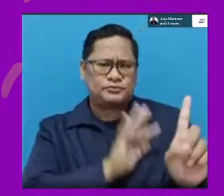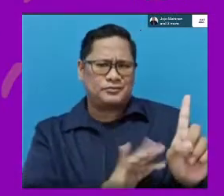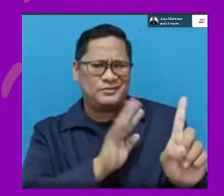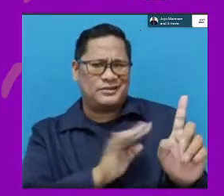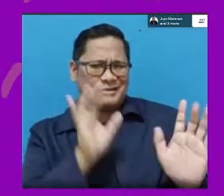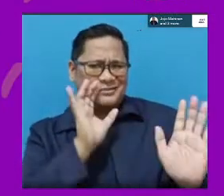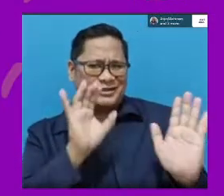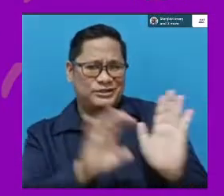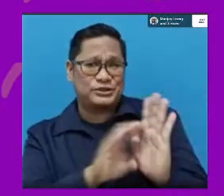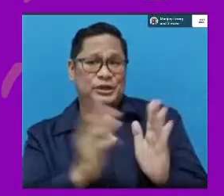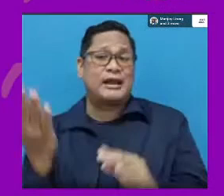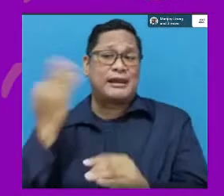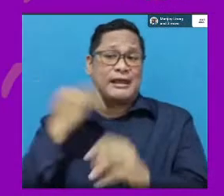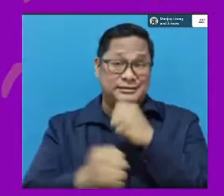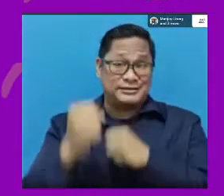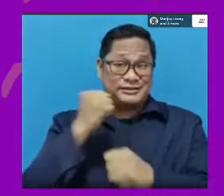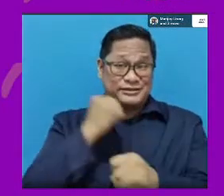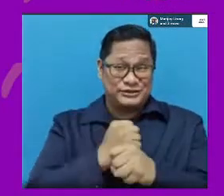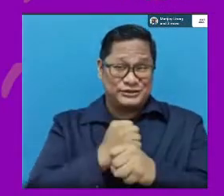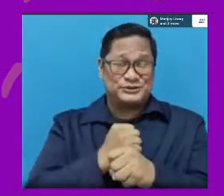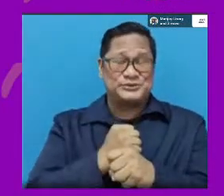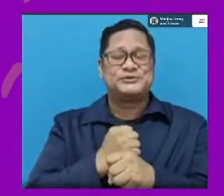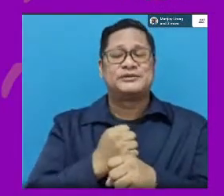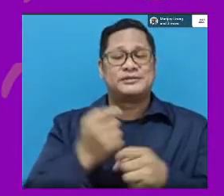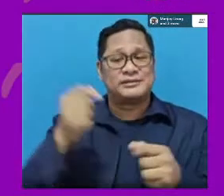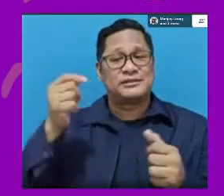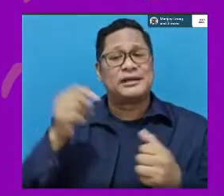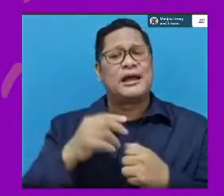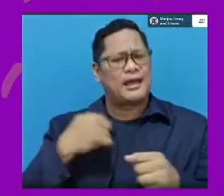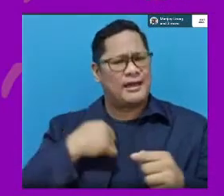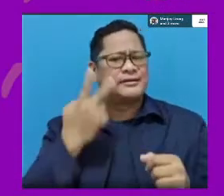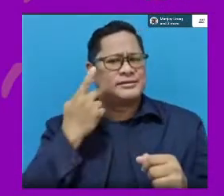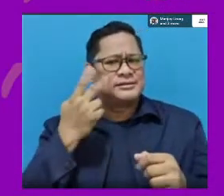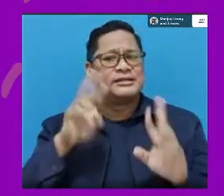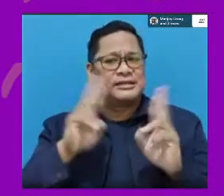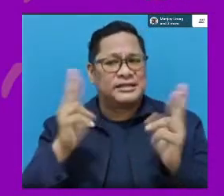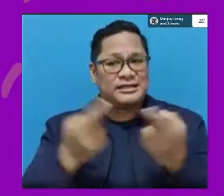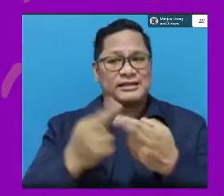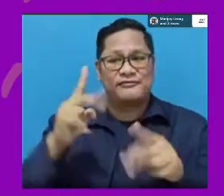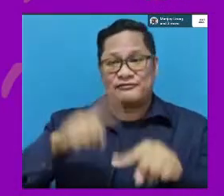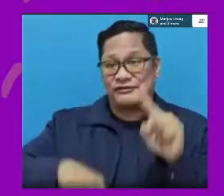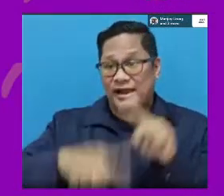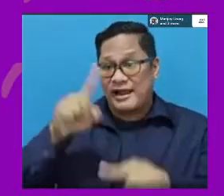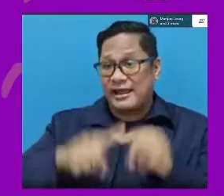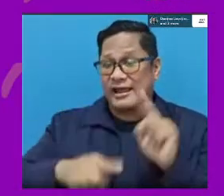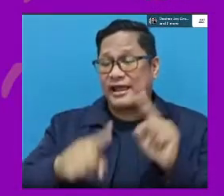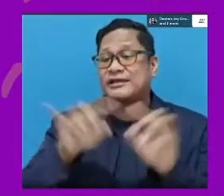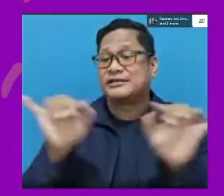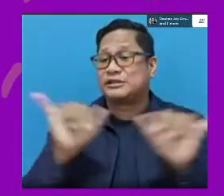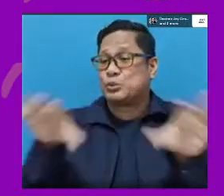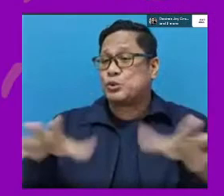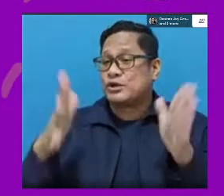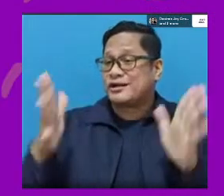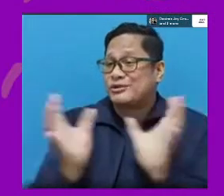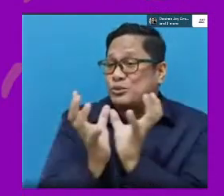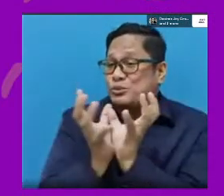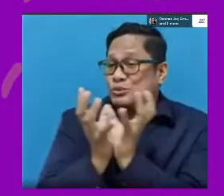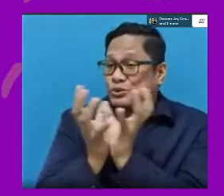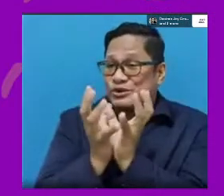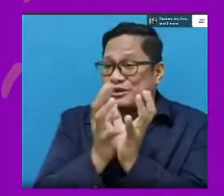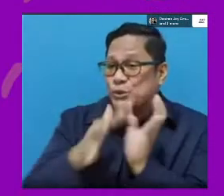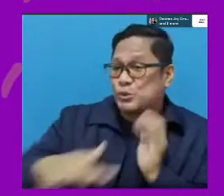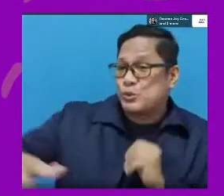year's memories on social media, I see relatives and friends and colleagues and communities throughout the